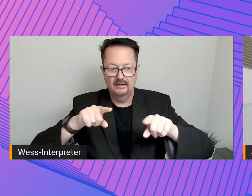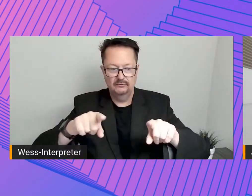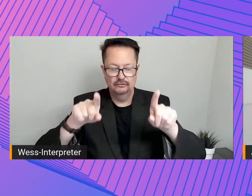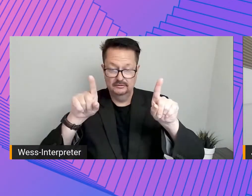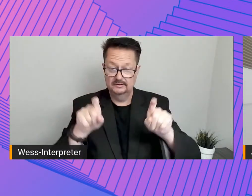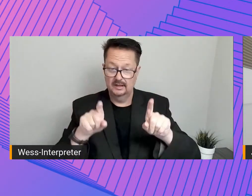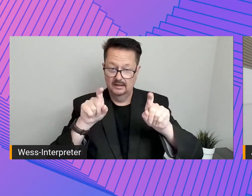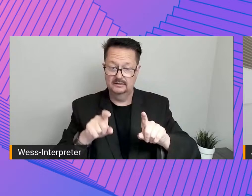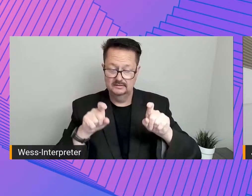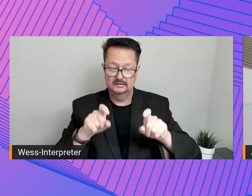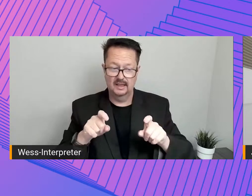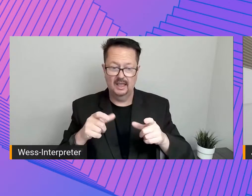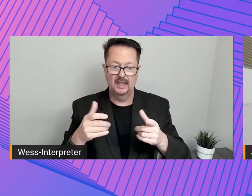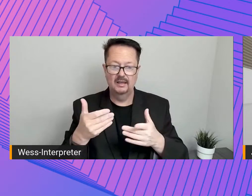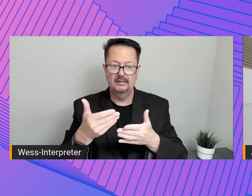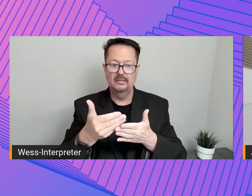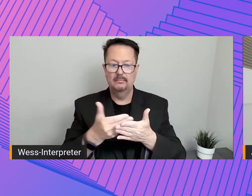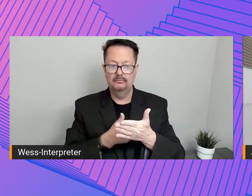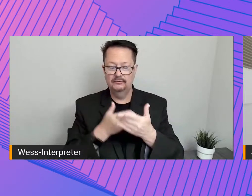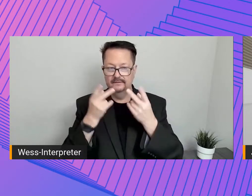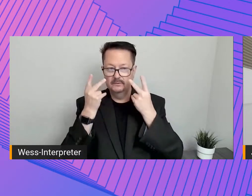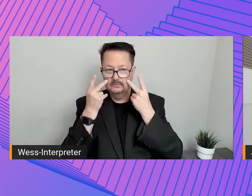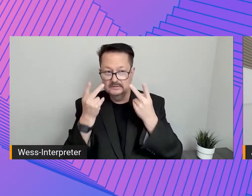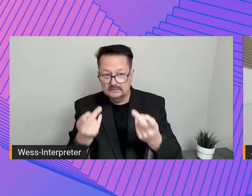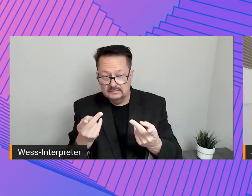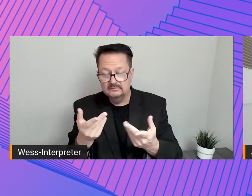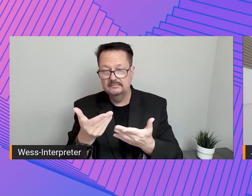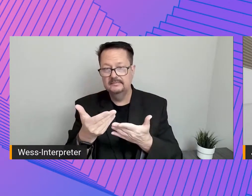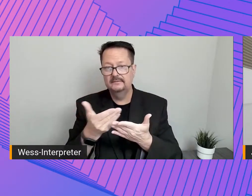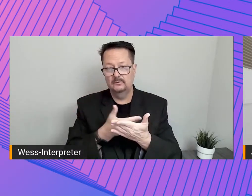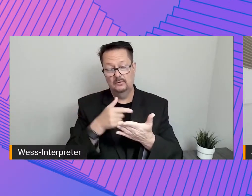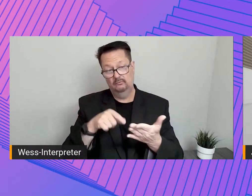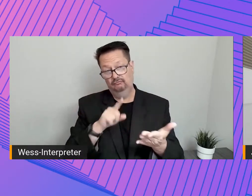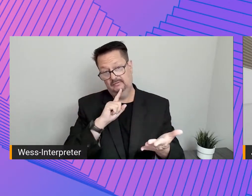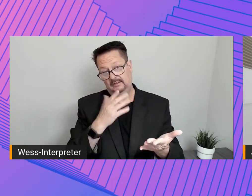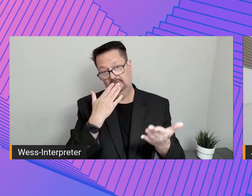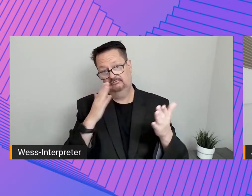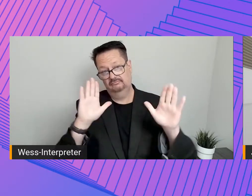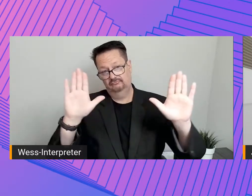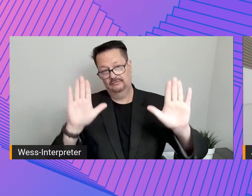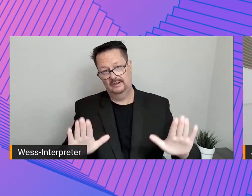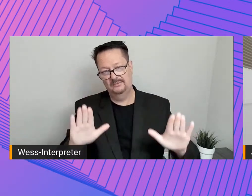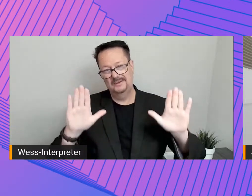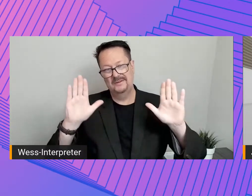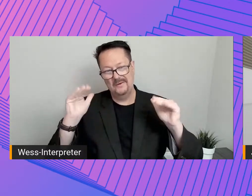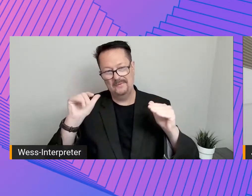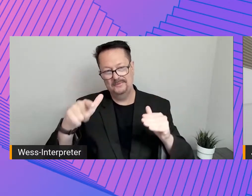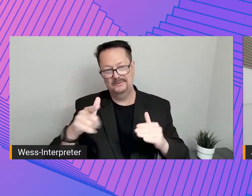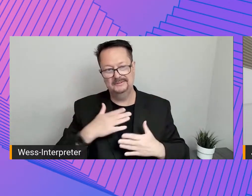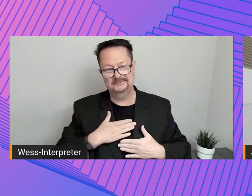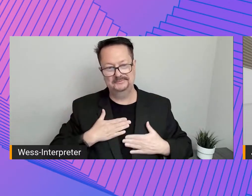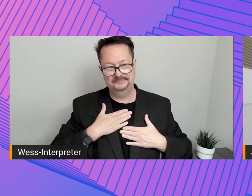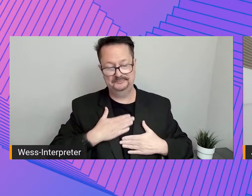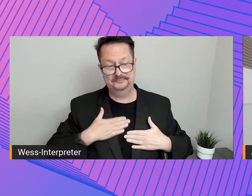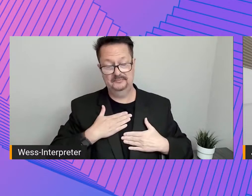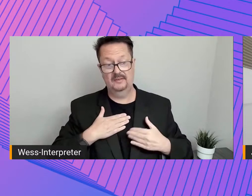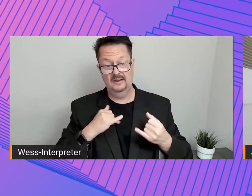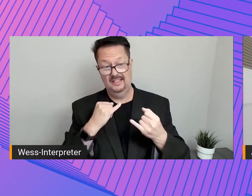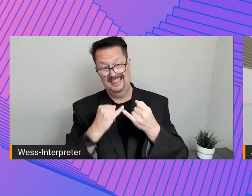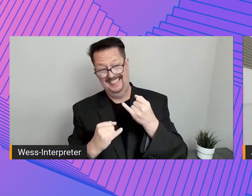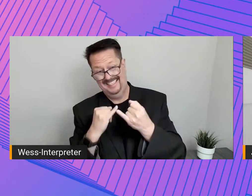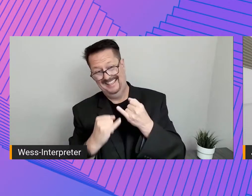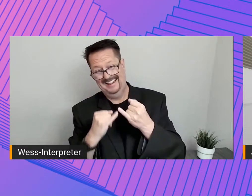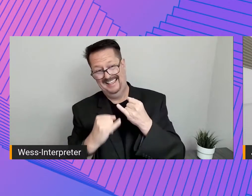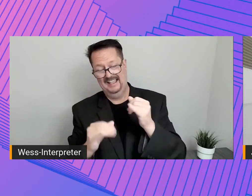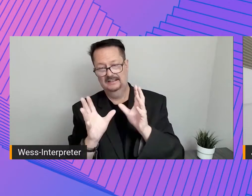And the previews that we've gotten from this particular session so far have been pretty great. So we're hoping that you enjoy it. The last session